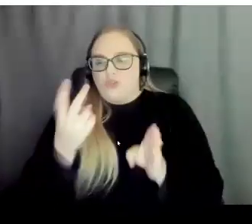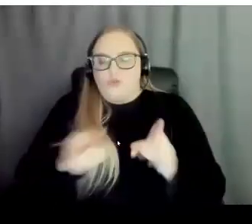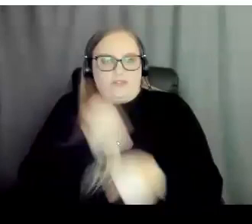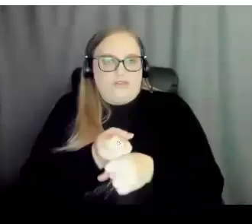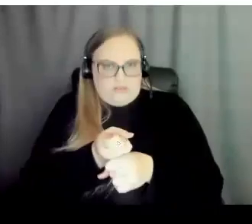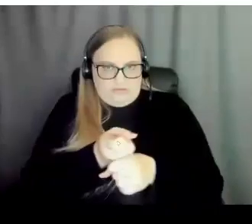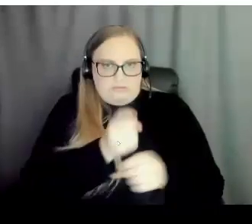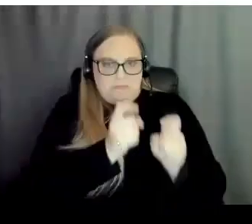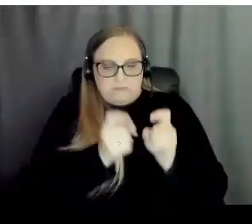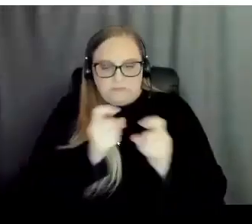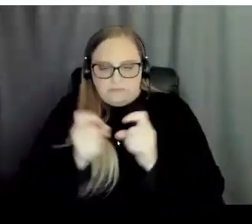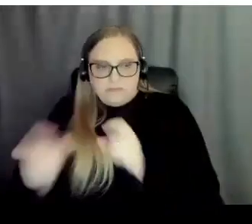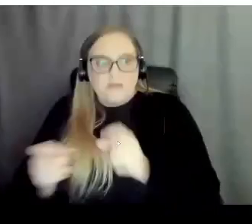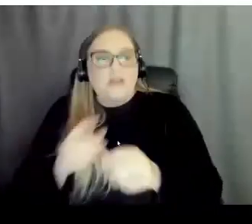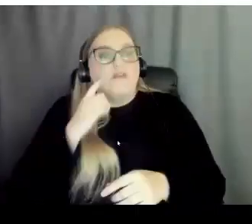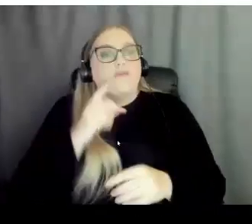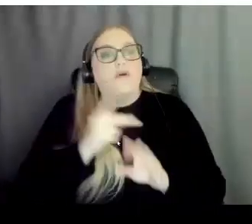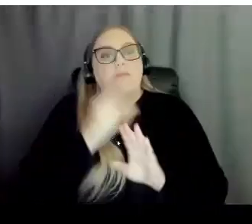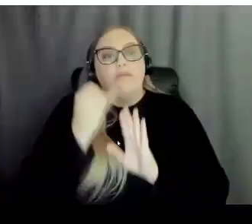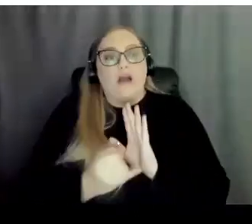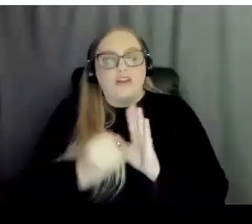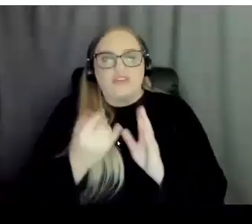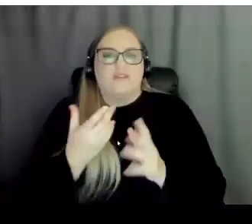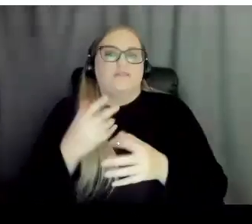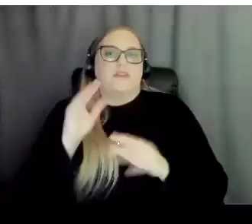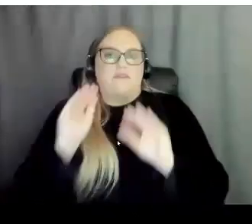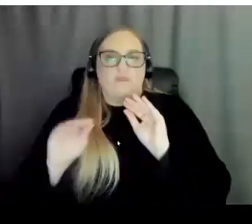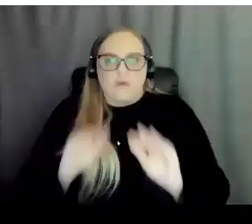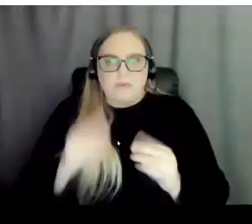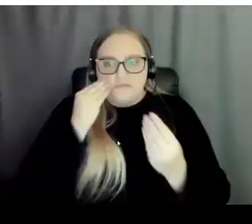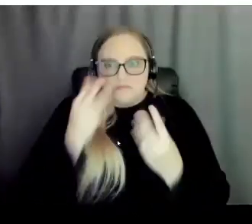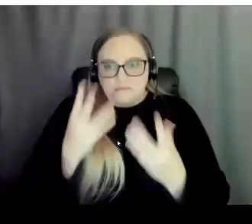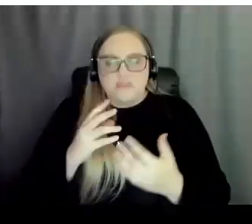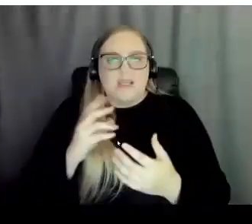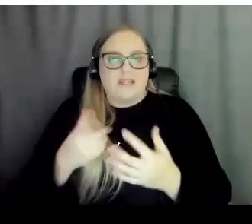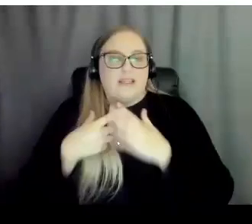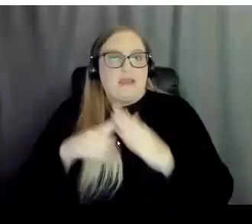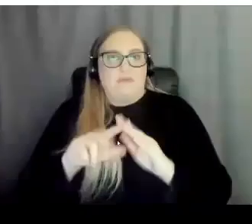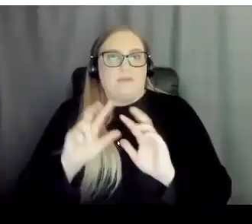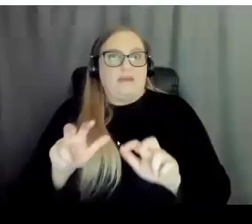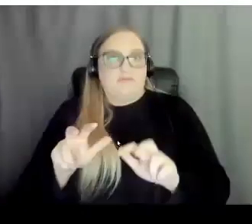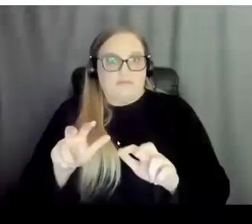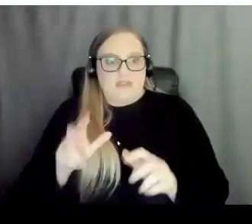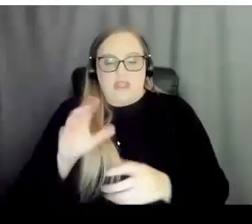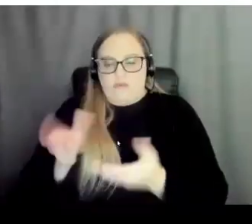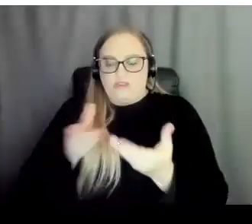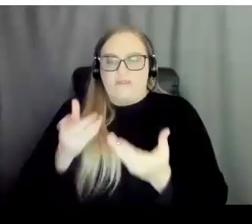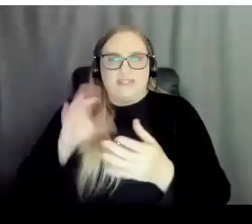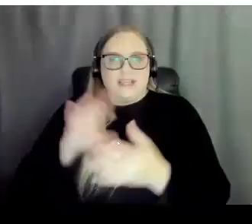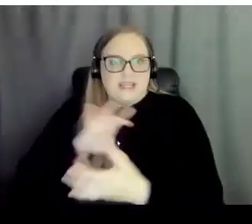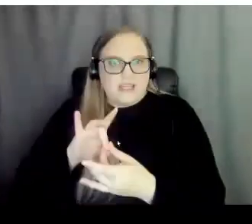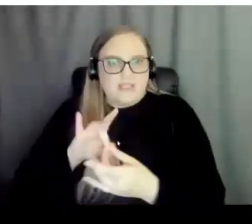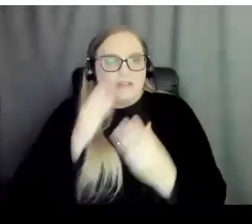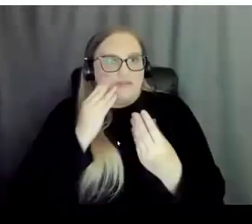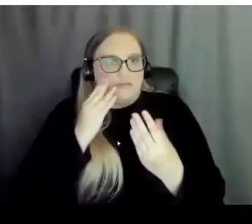conduct projects in support of informing and implementing the consent-based siting process. They'll serve as engagement, information, and research